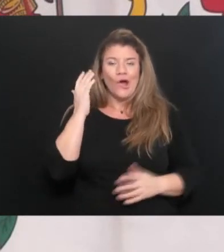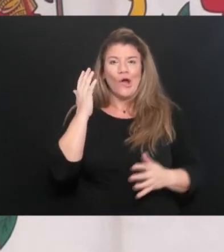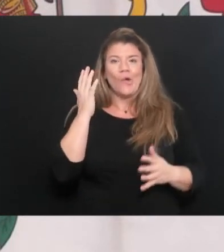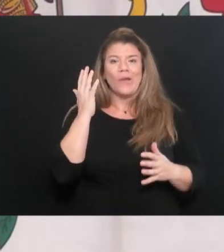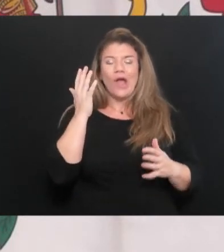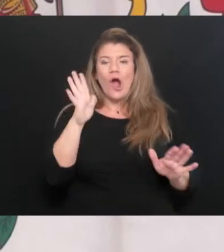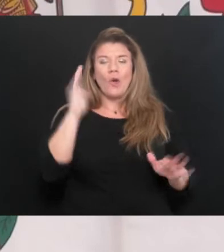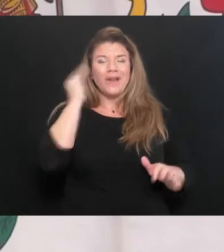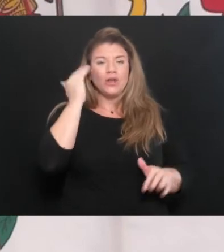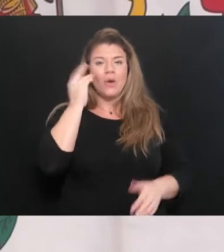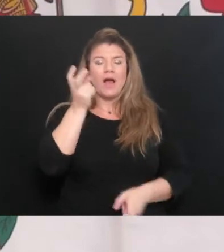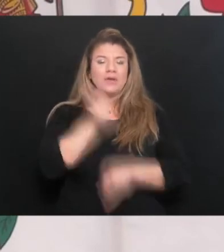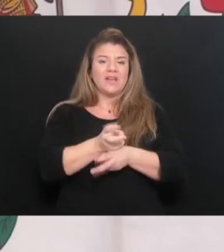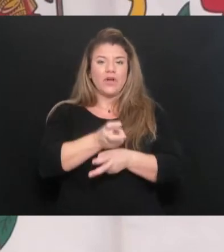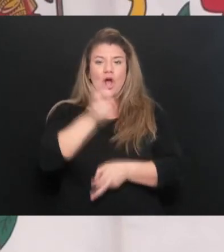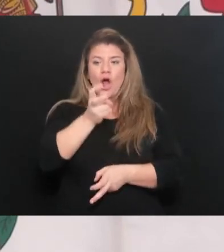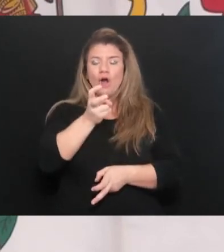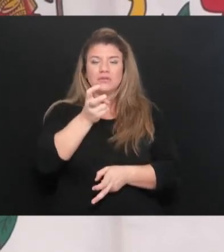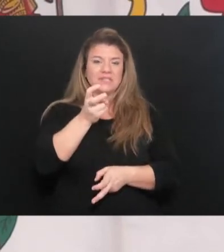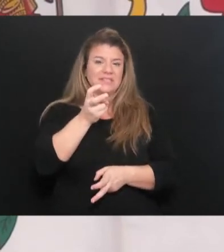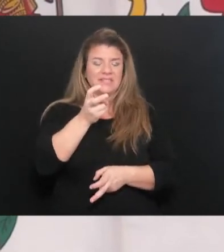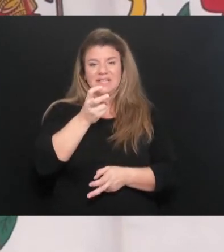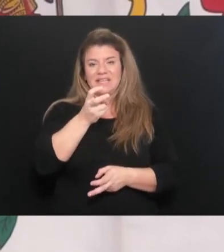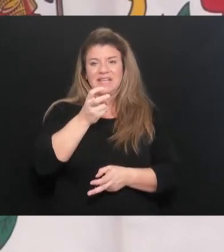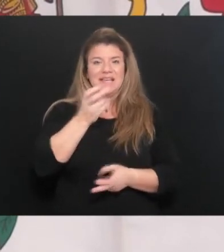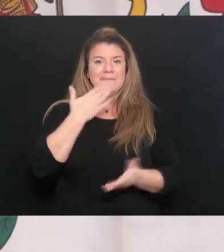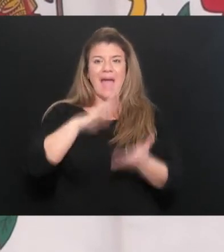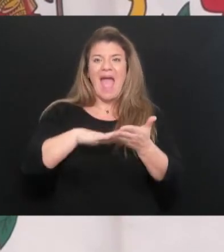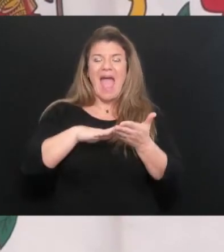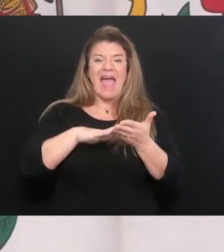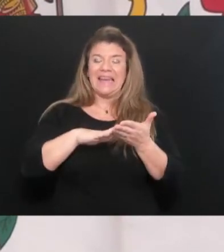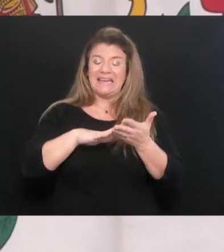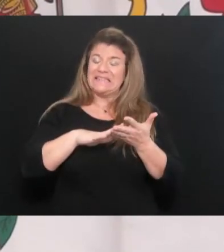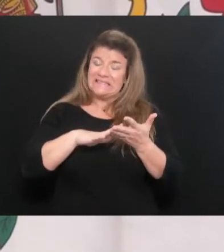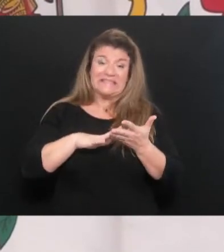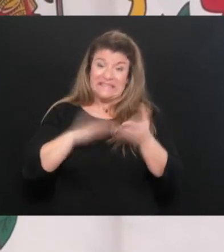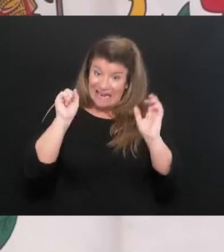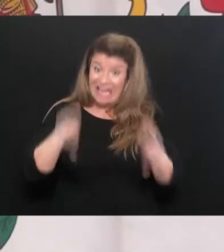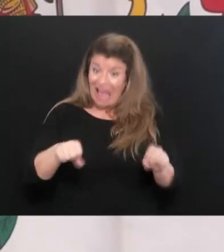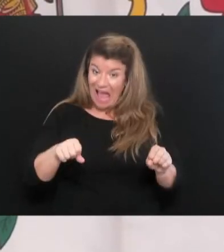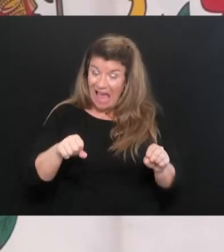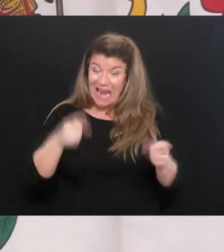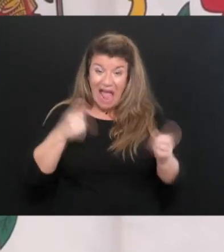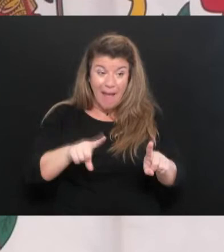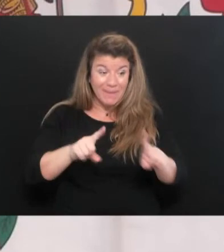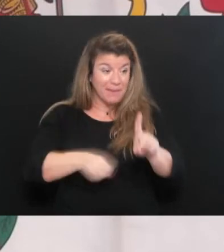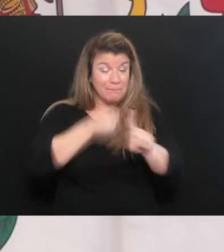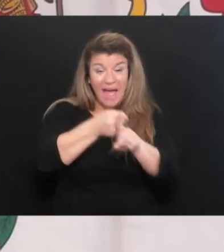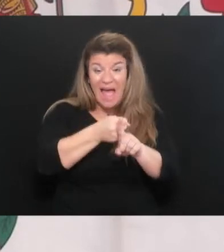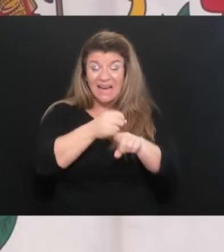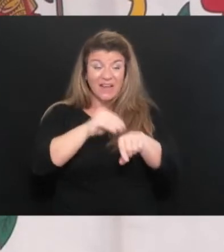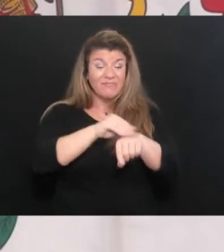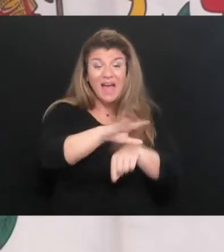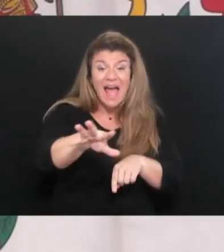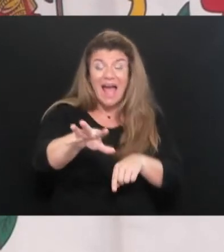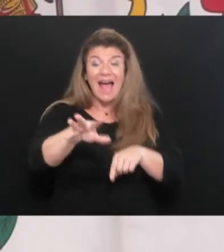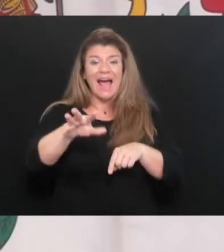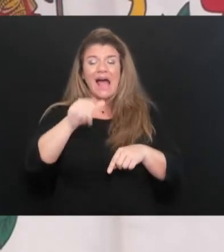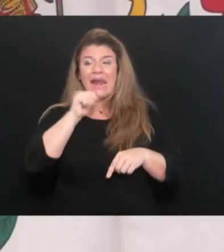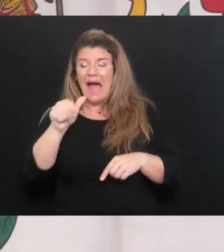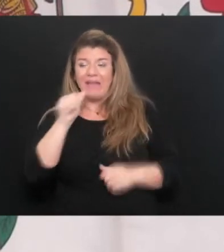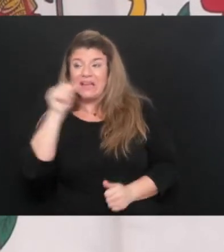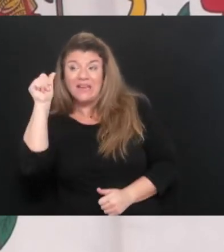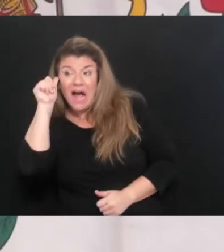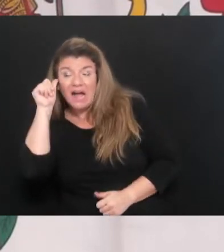how difficult and bad, all this can be, and it can affect not only our adults, it can